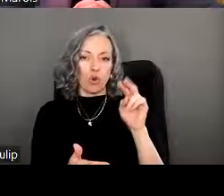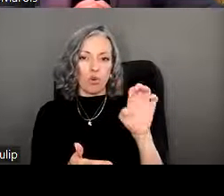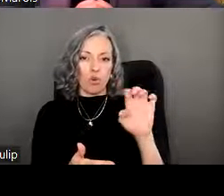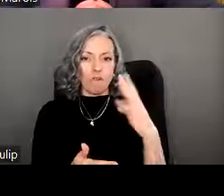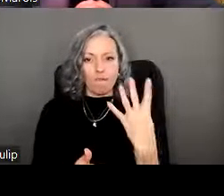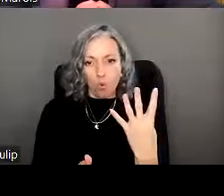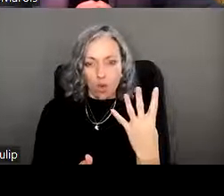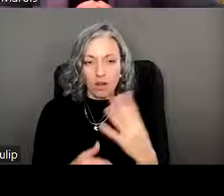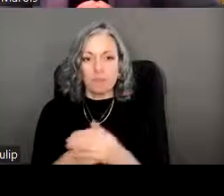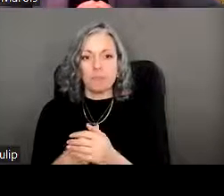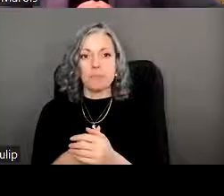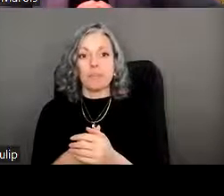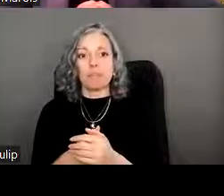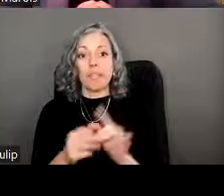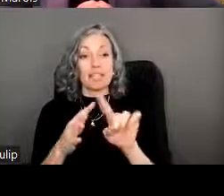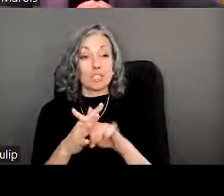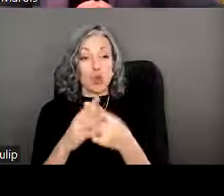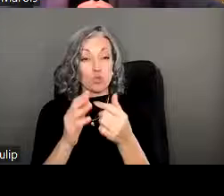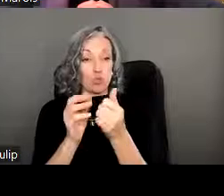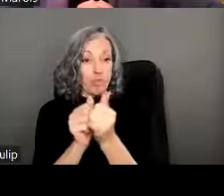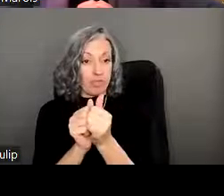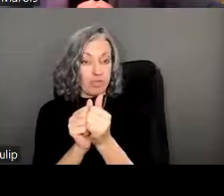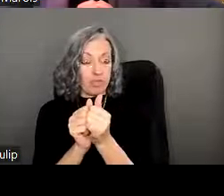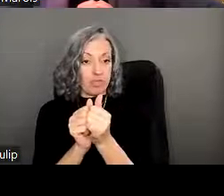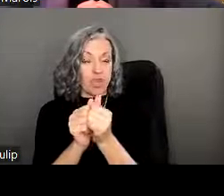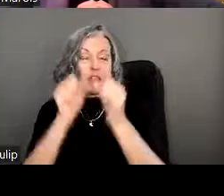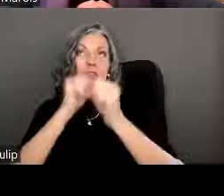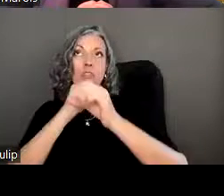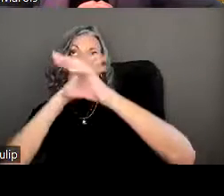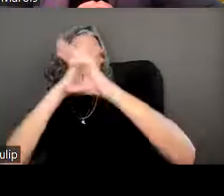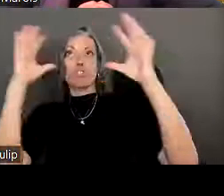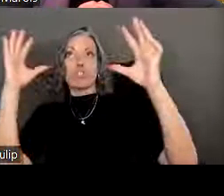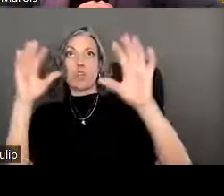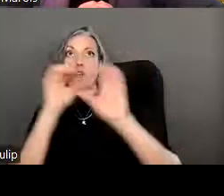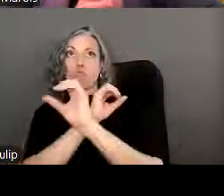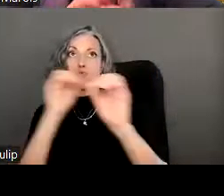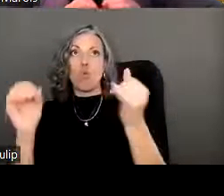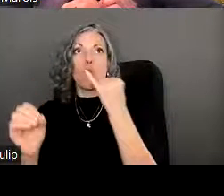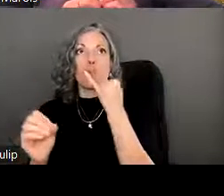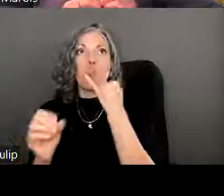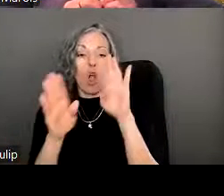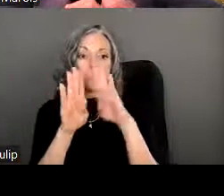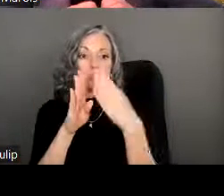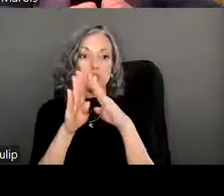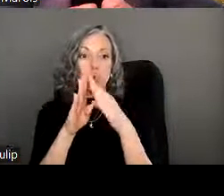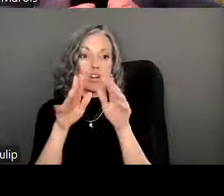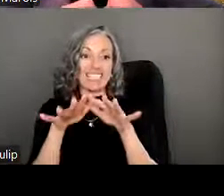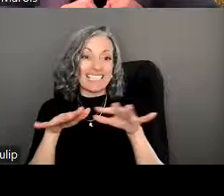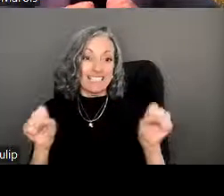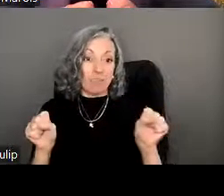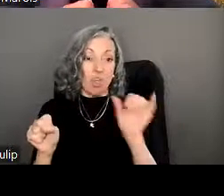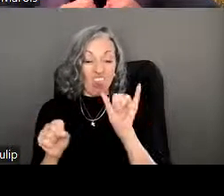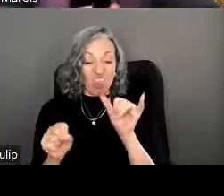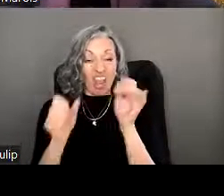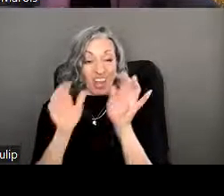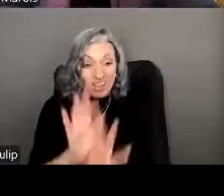of Aging. And it starts with the vision of a no wrong door system. This was key